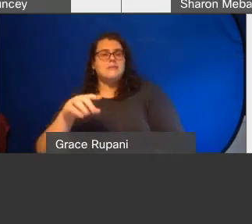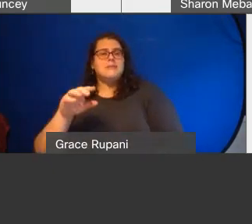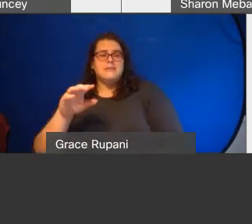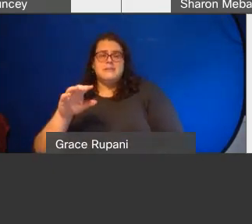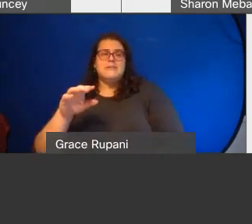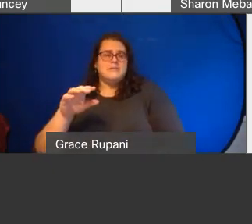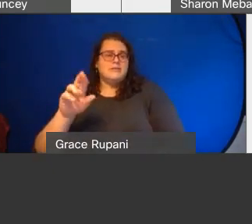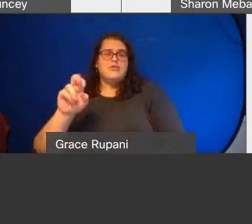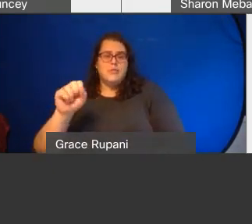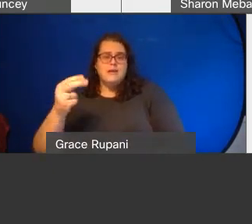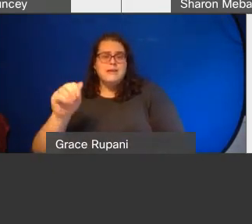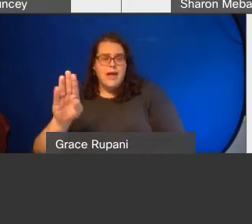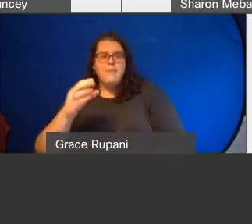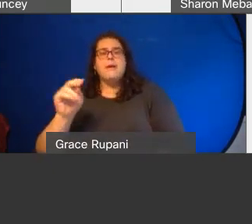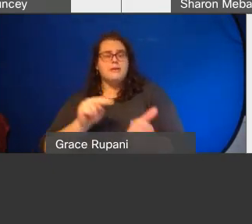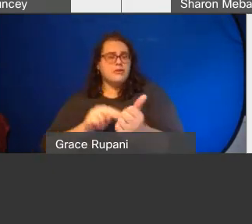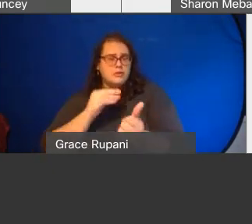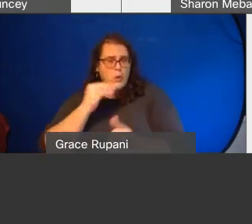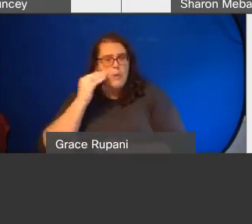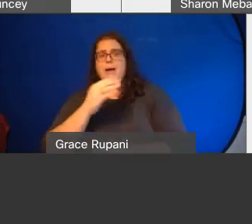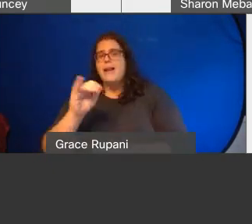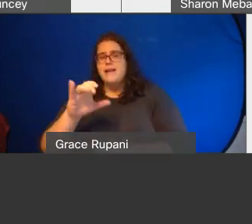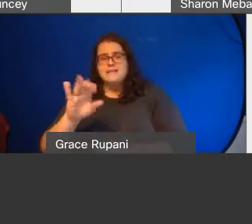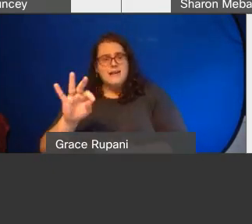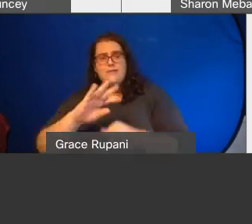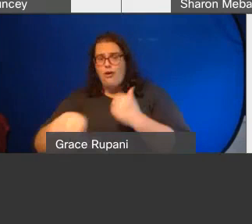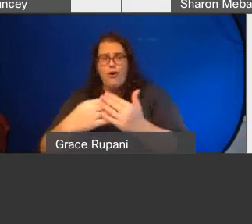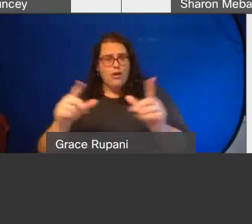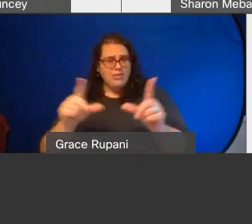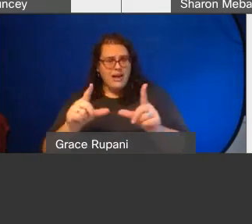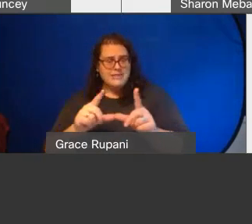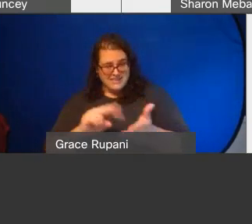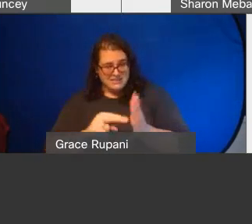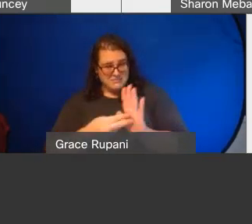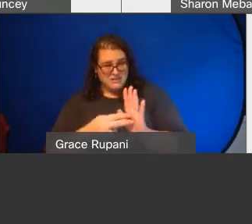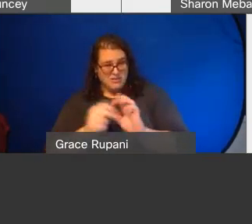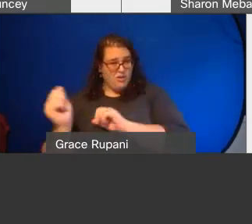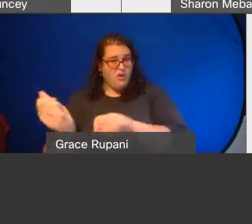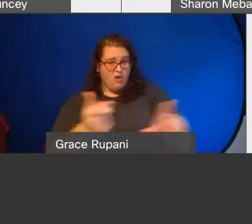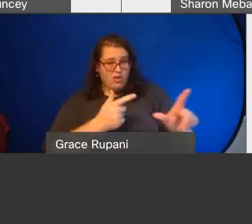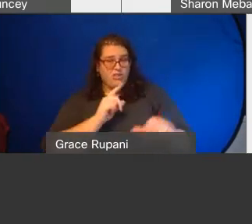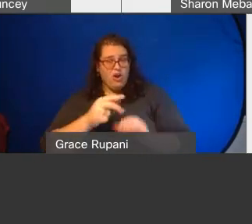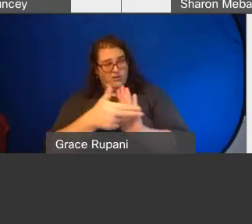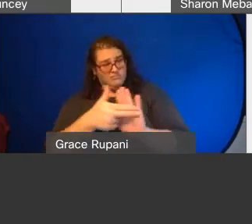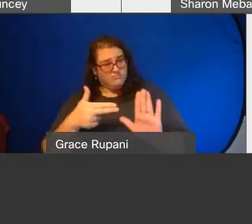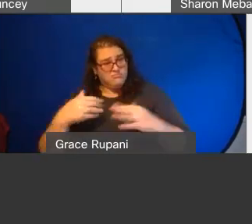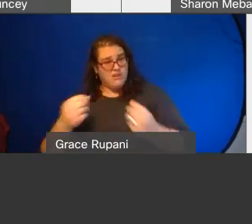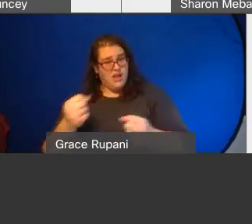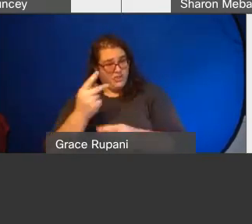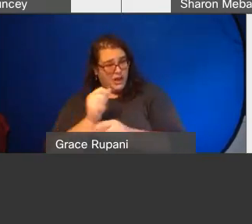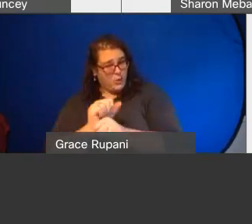of setting that supports people that you're considering those staff healthcare workers?